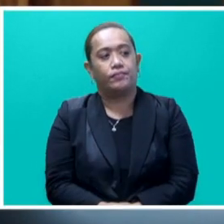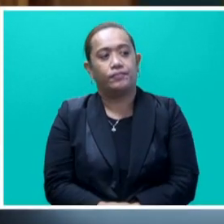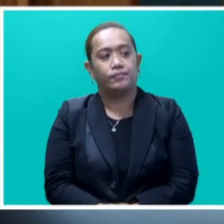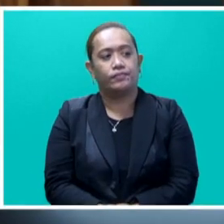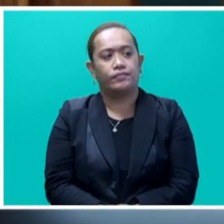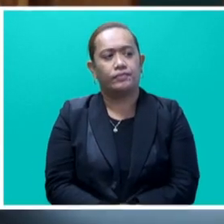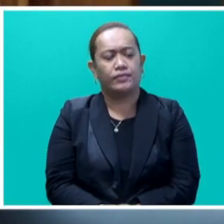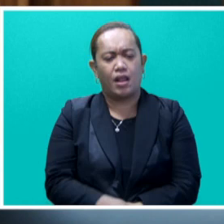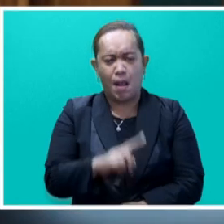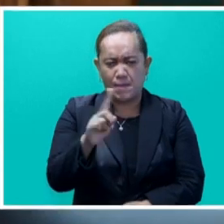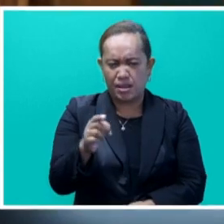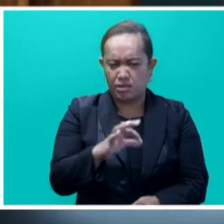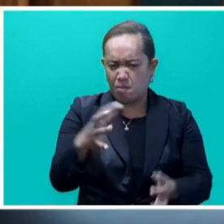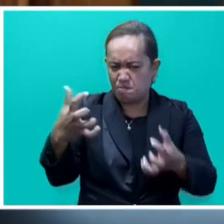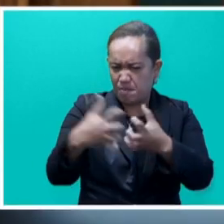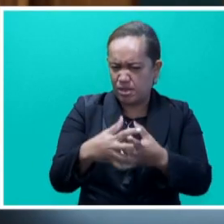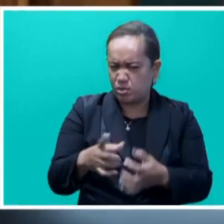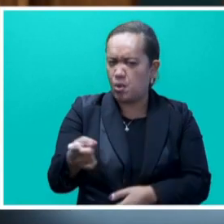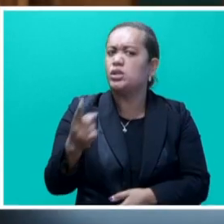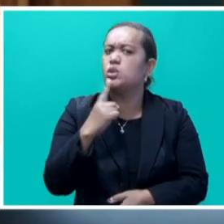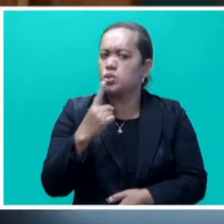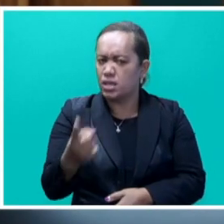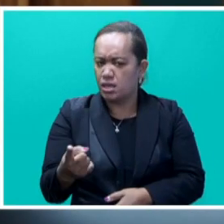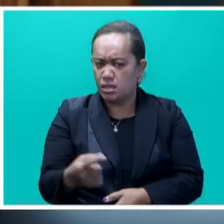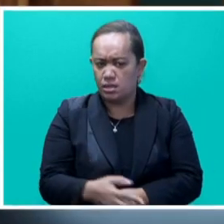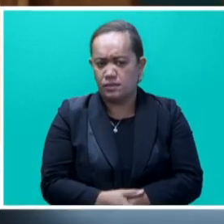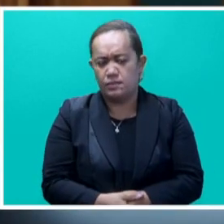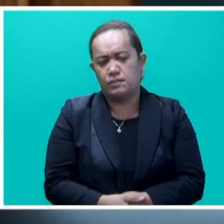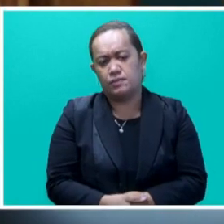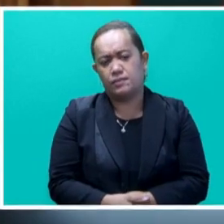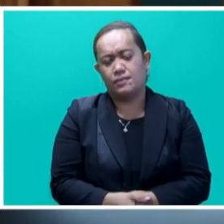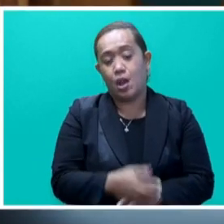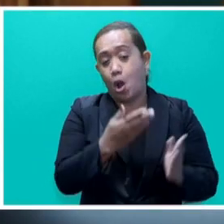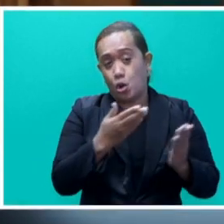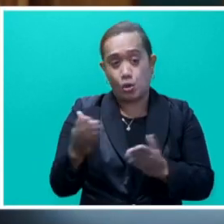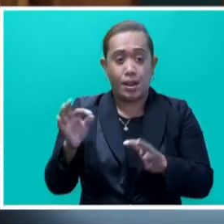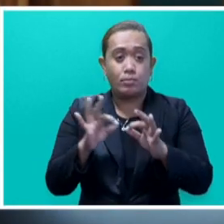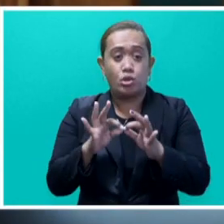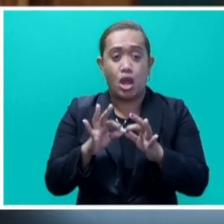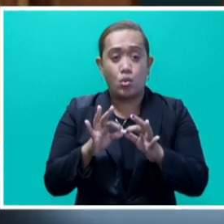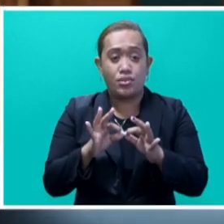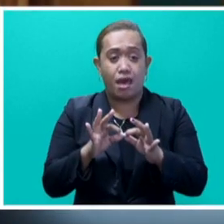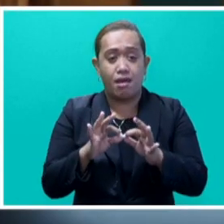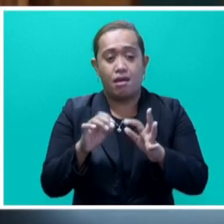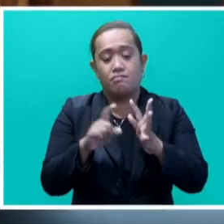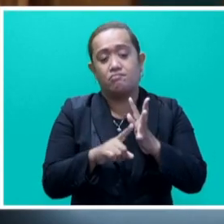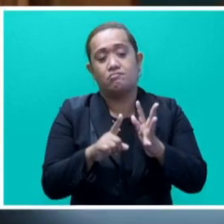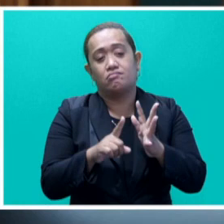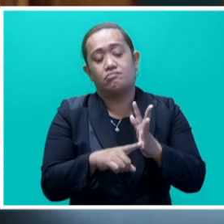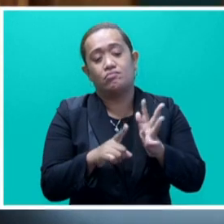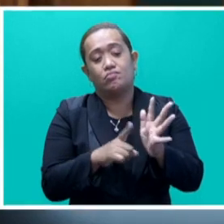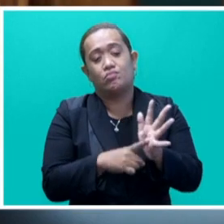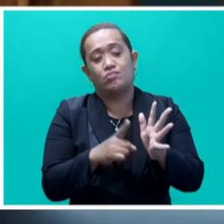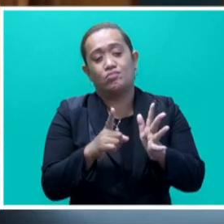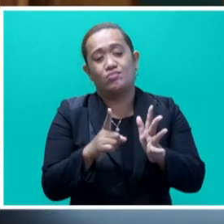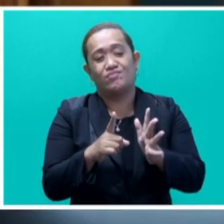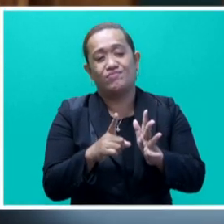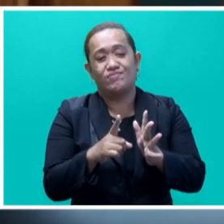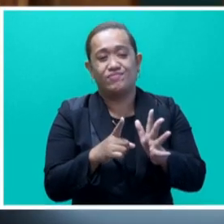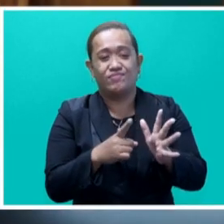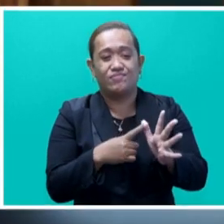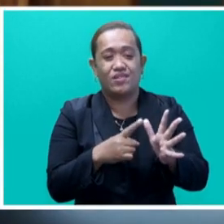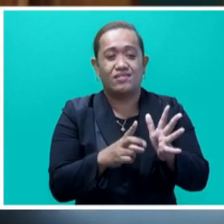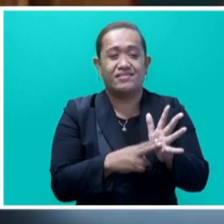what Mr. Honorable Mbulunauda is claiming. It does not provide figures. It